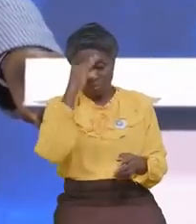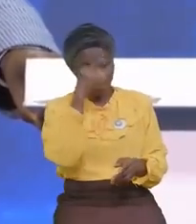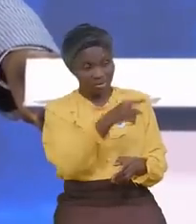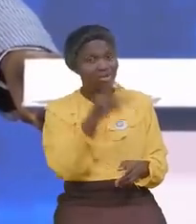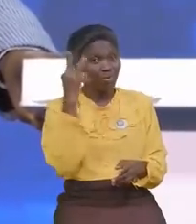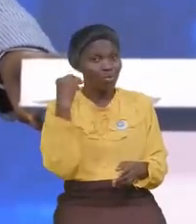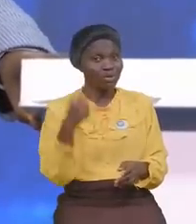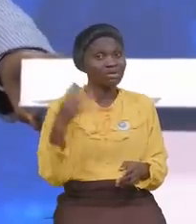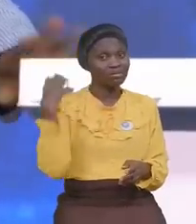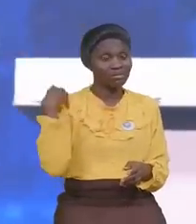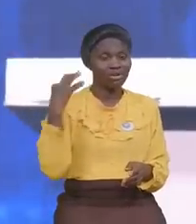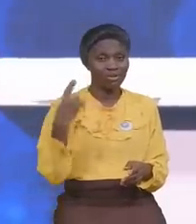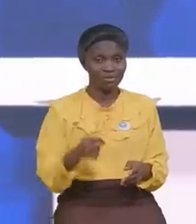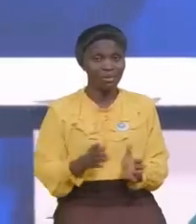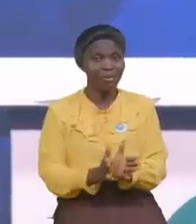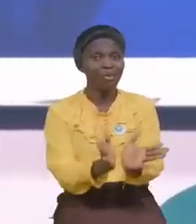public cans.